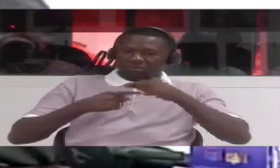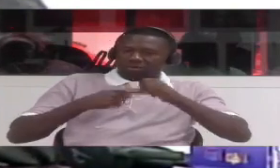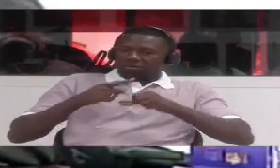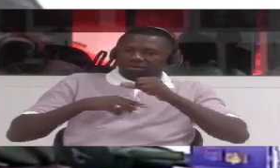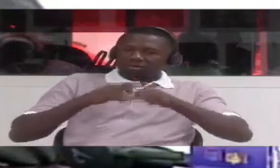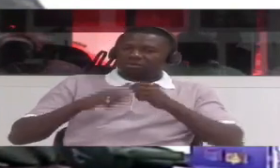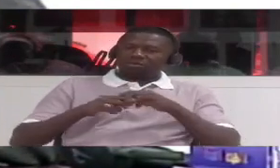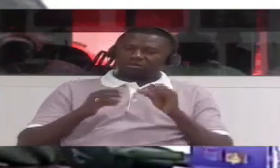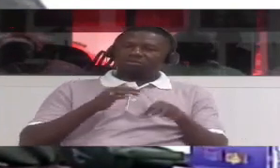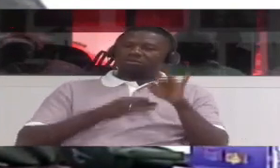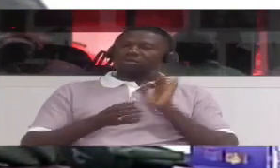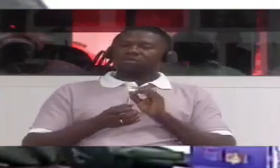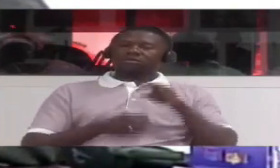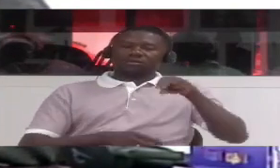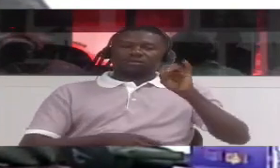NIA.